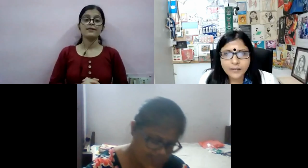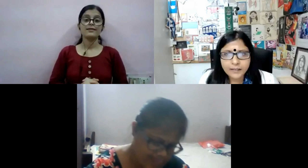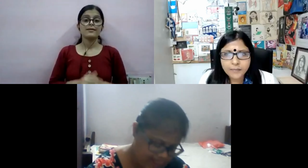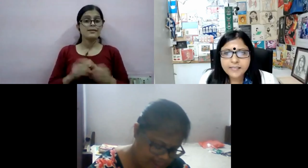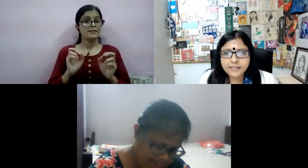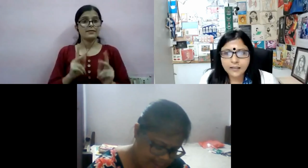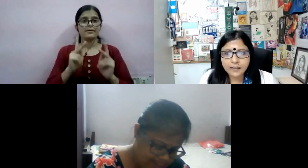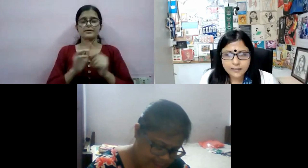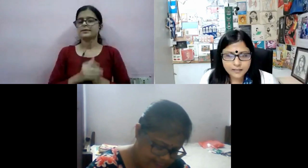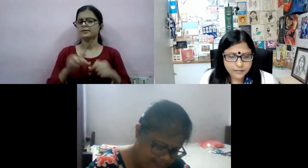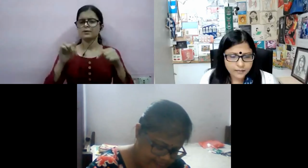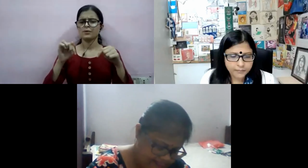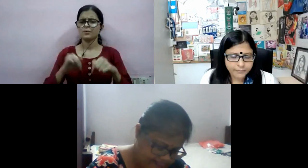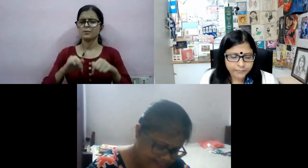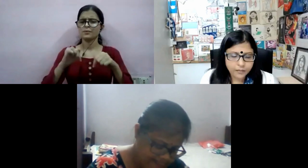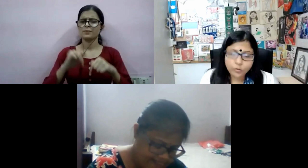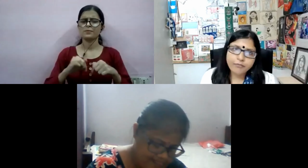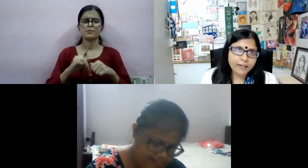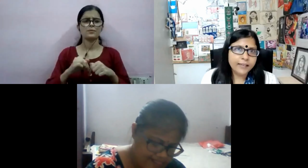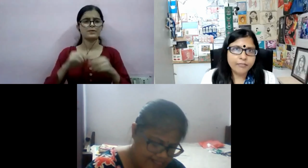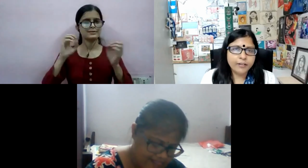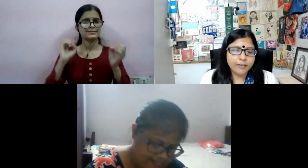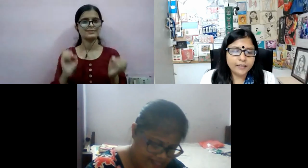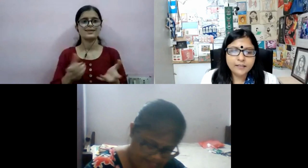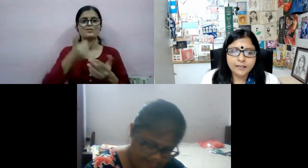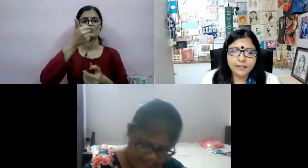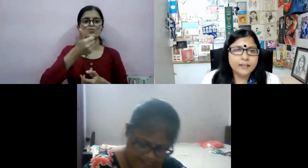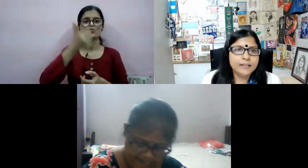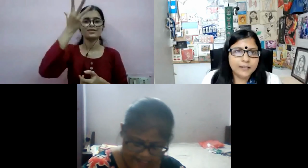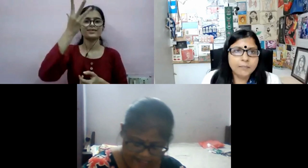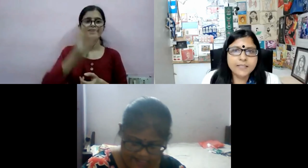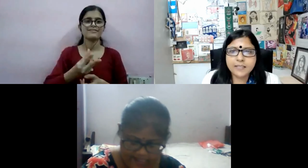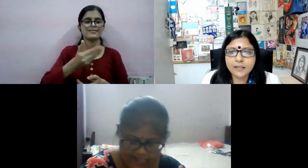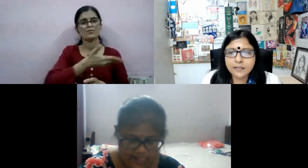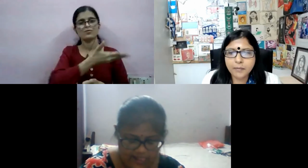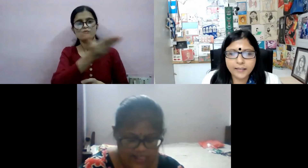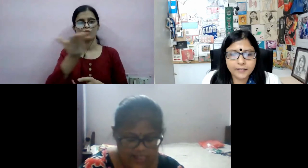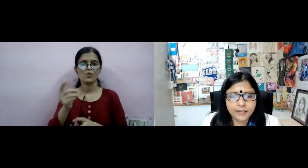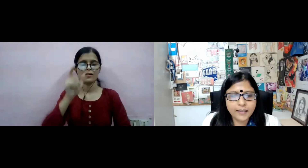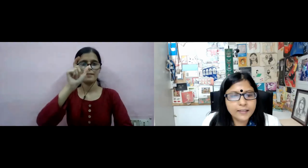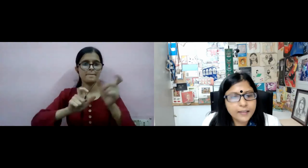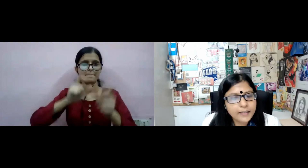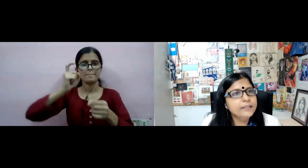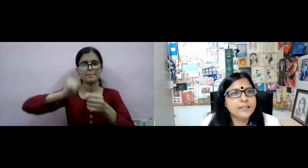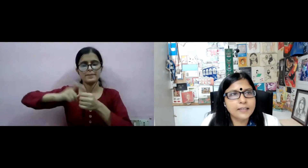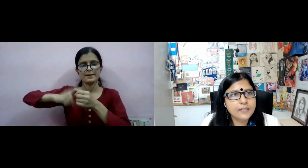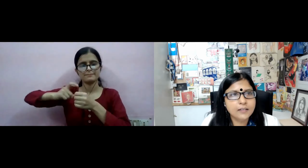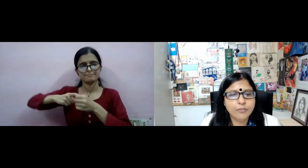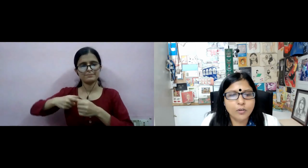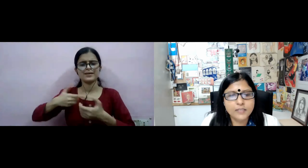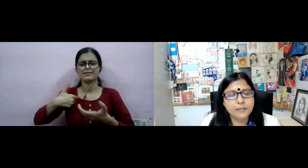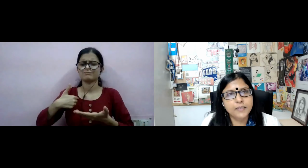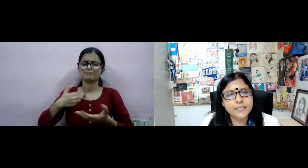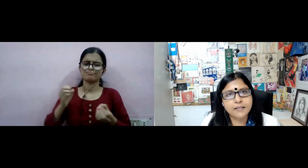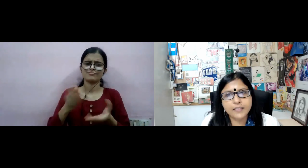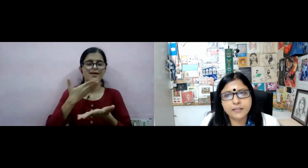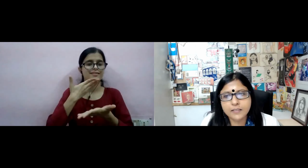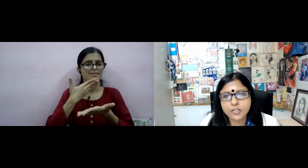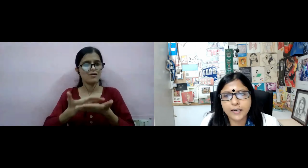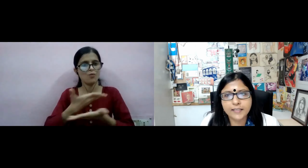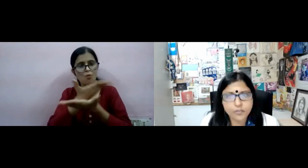So let me start. Good evening, everyone. And let me start by thanking the Center for